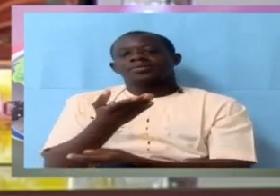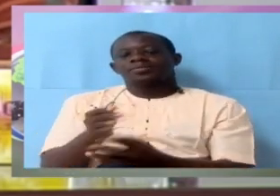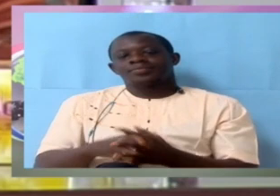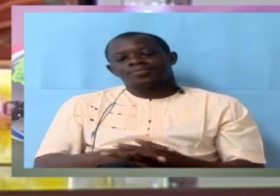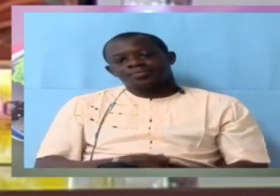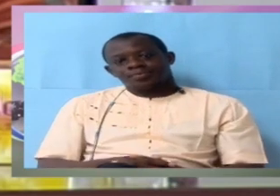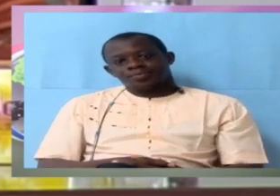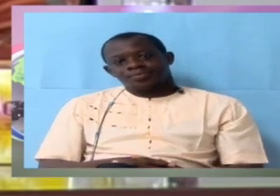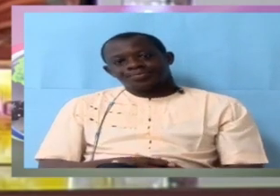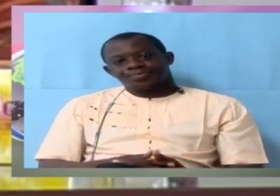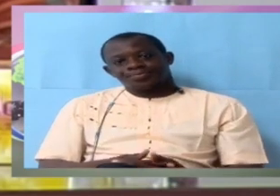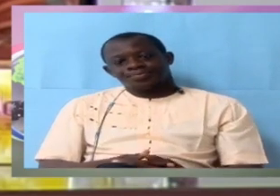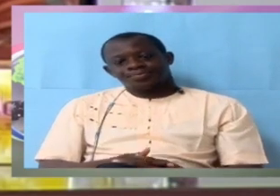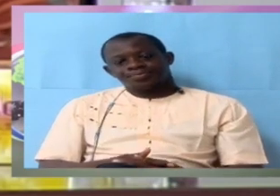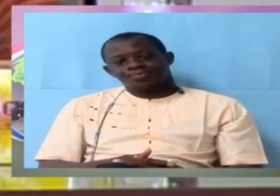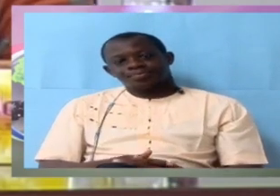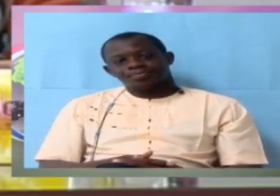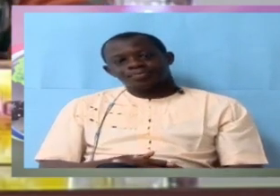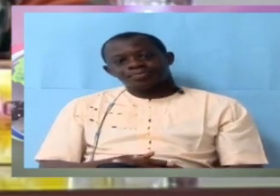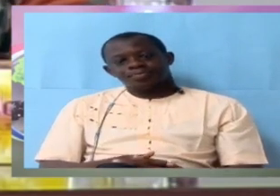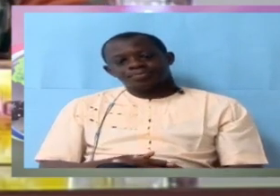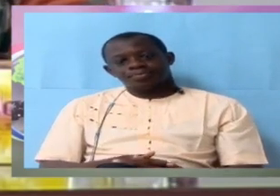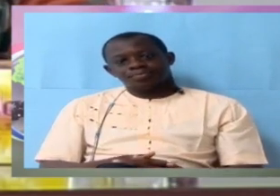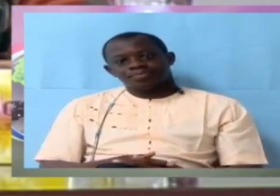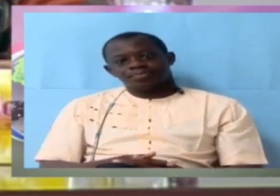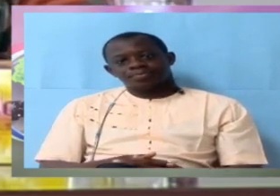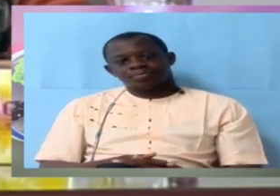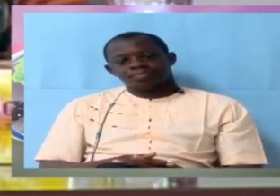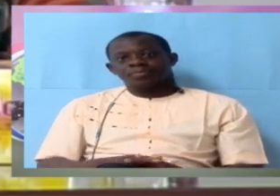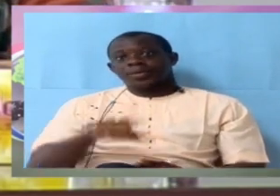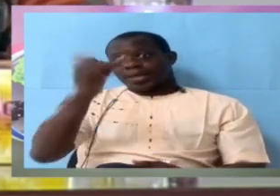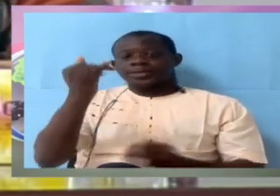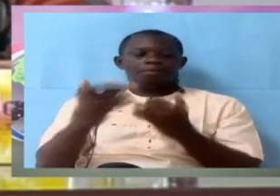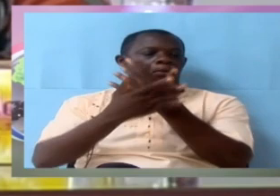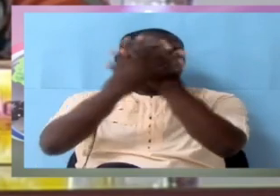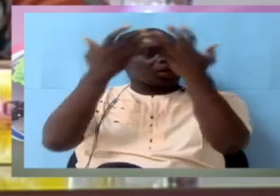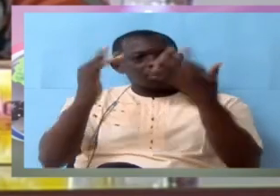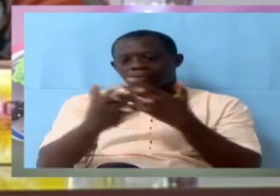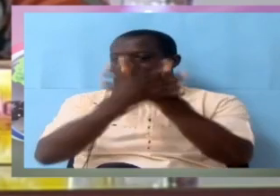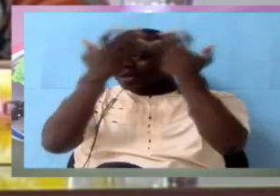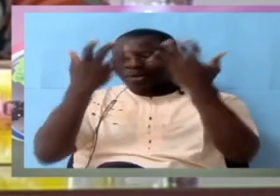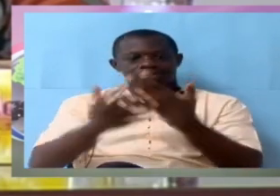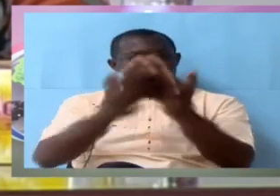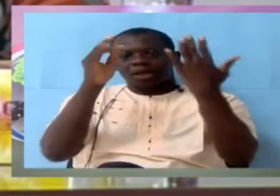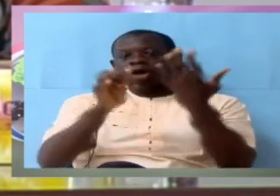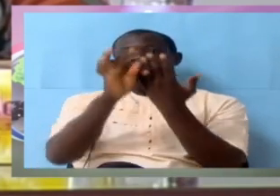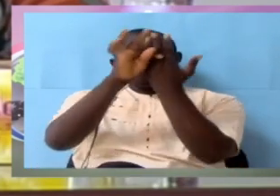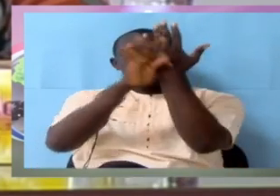be dabe ni jaral programme ni kono. Yes, many of them, many foreigners.